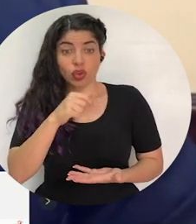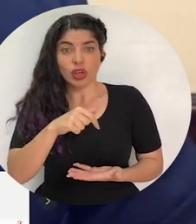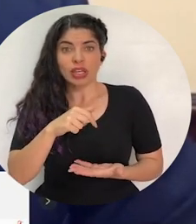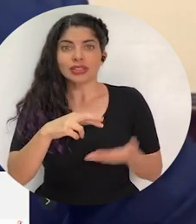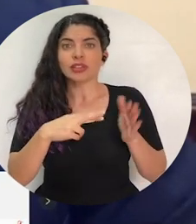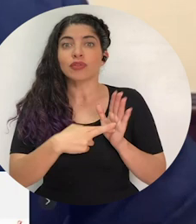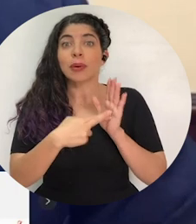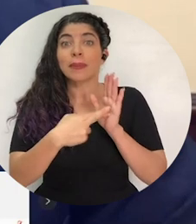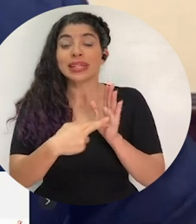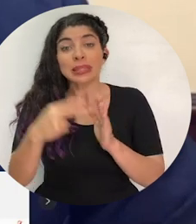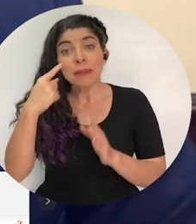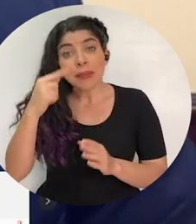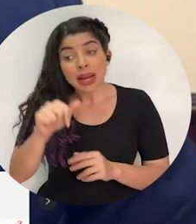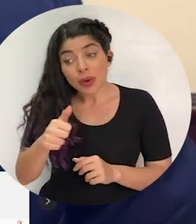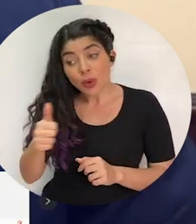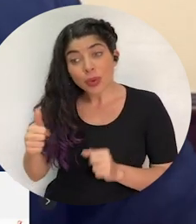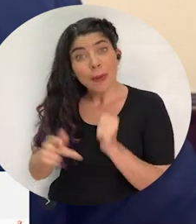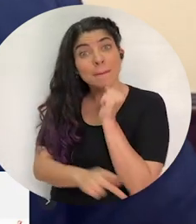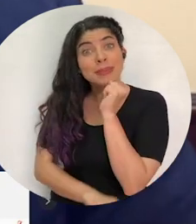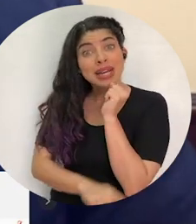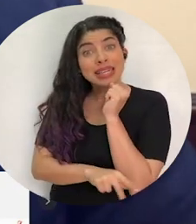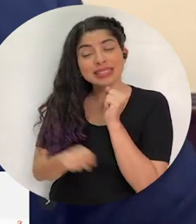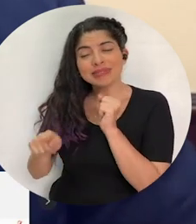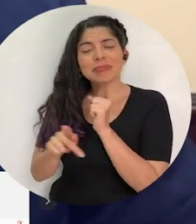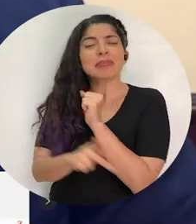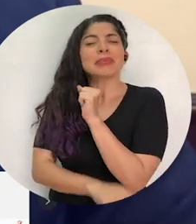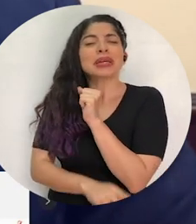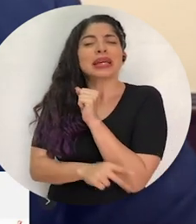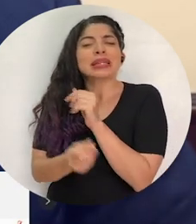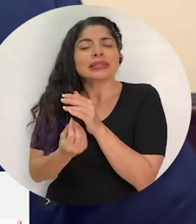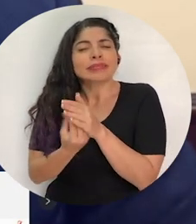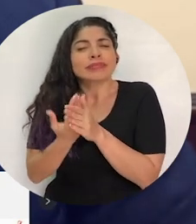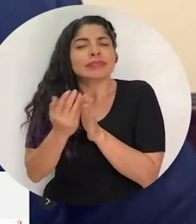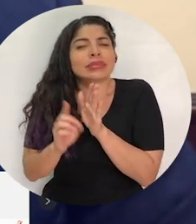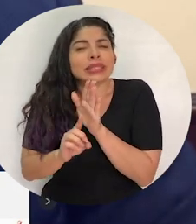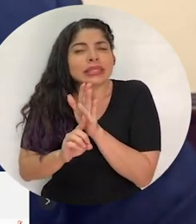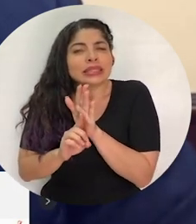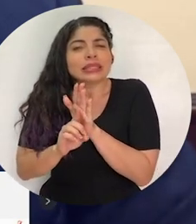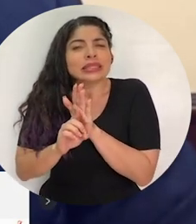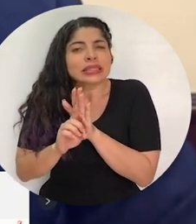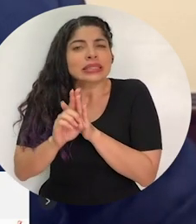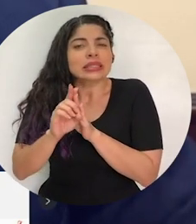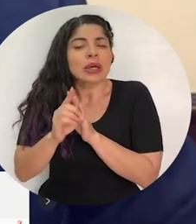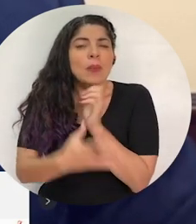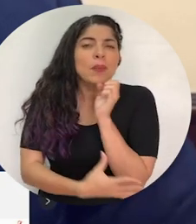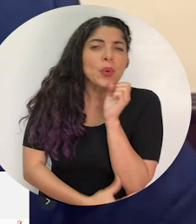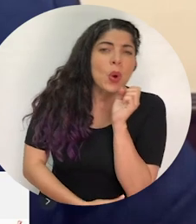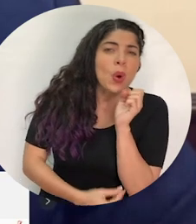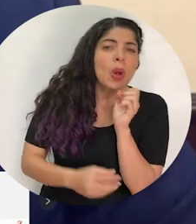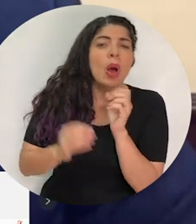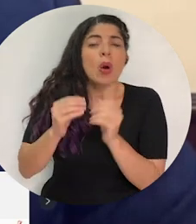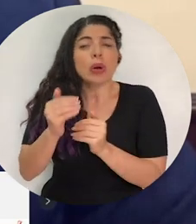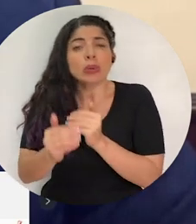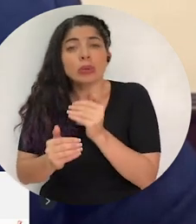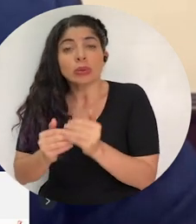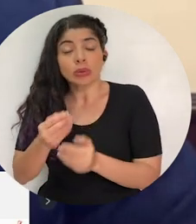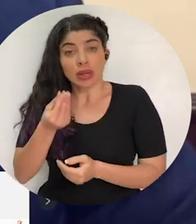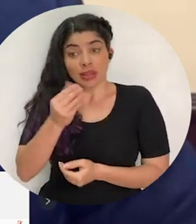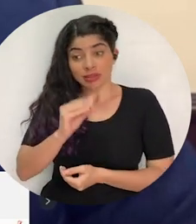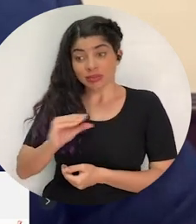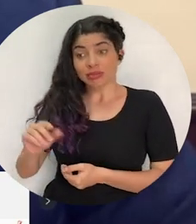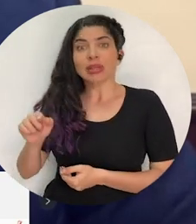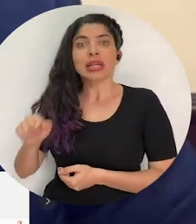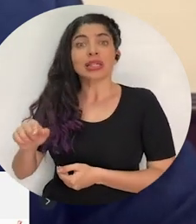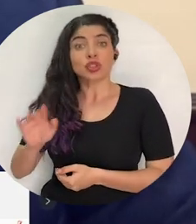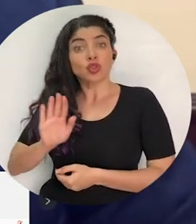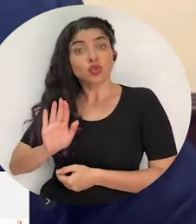will represent for the rest of the countries, the emerging economies and the poor economies, the